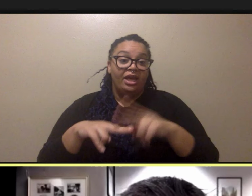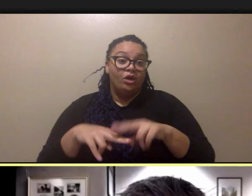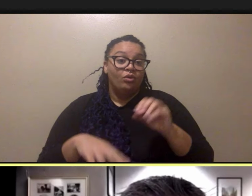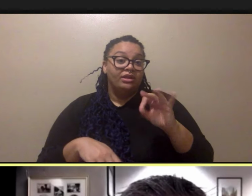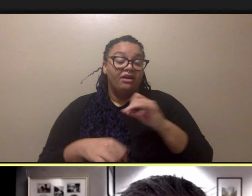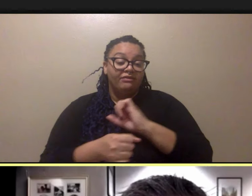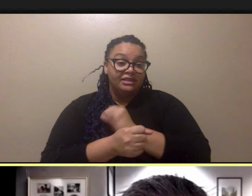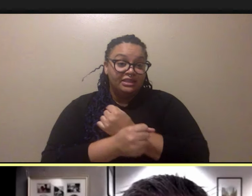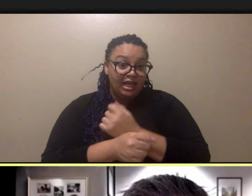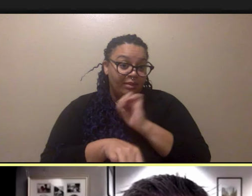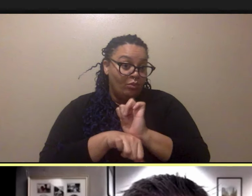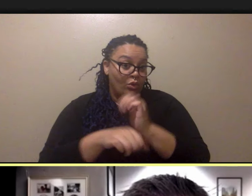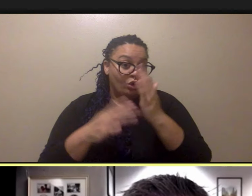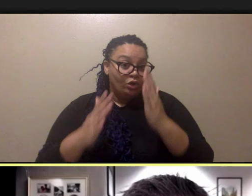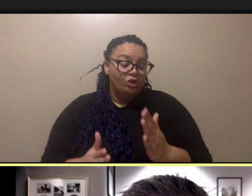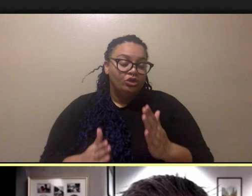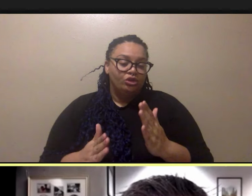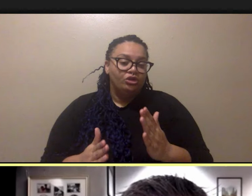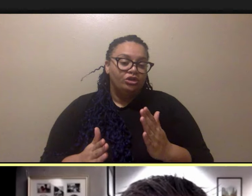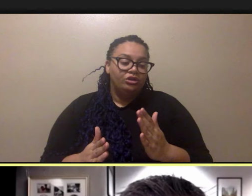labor